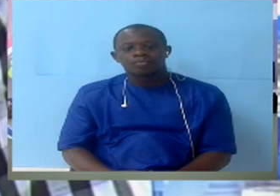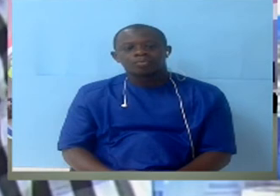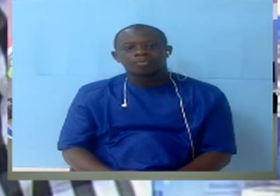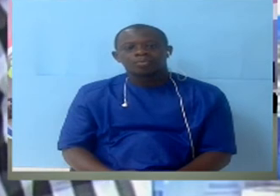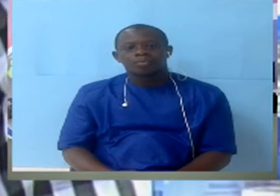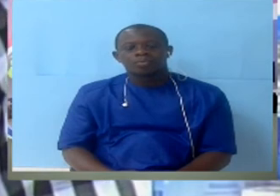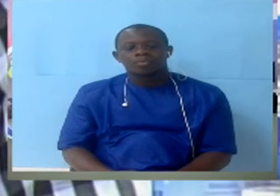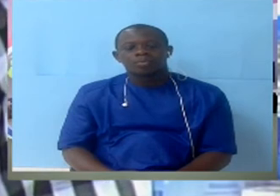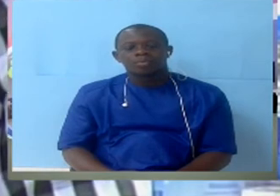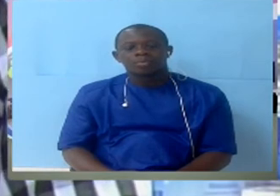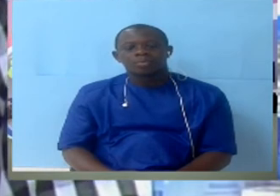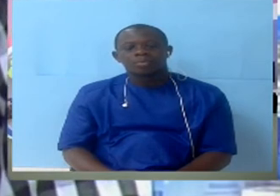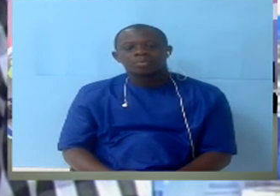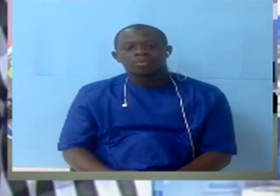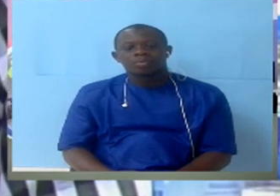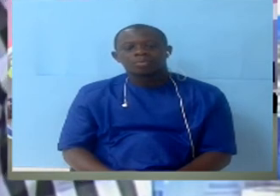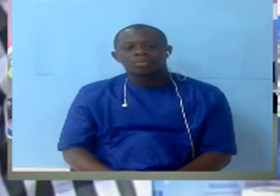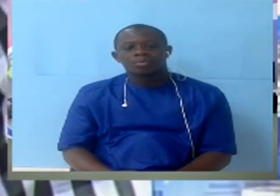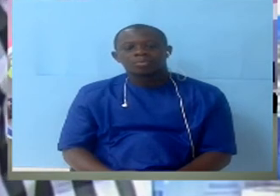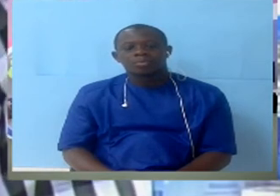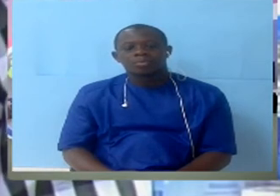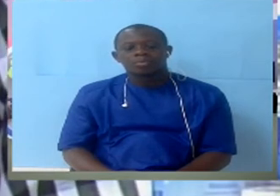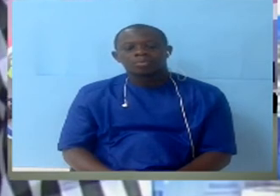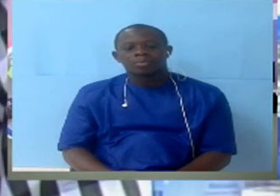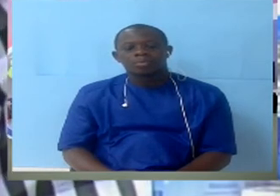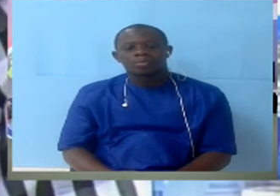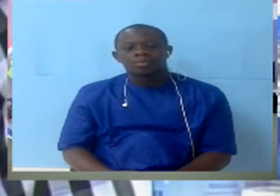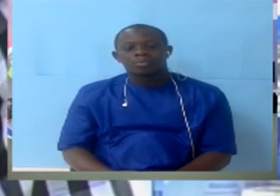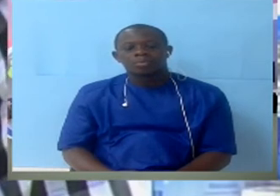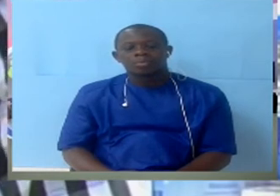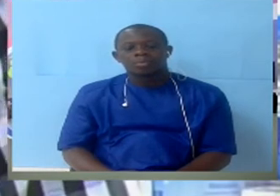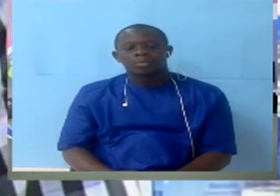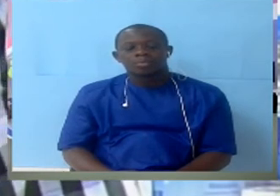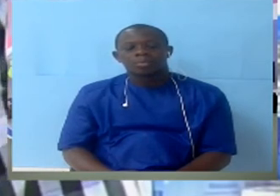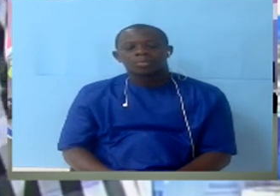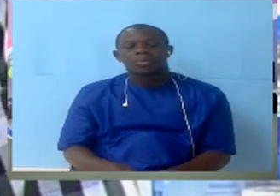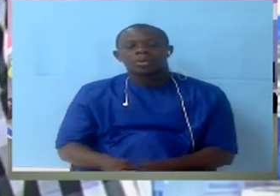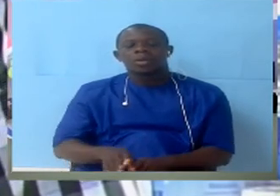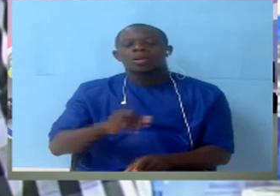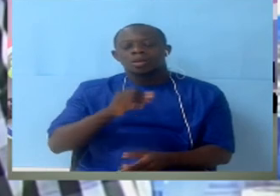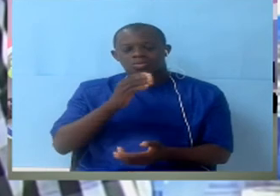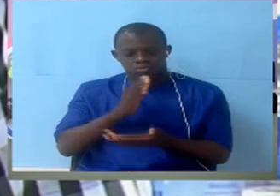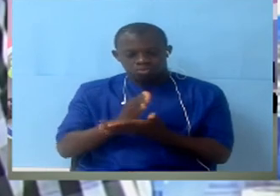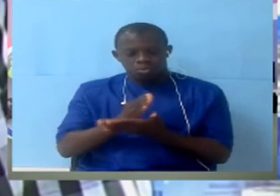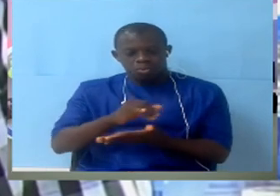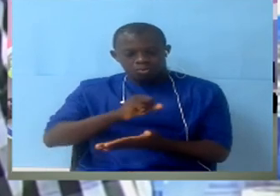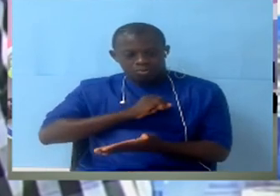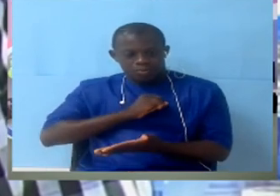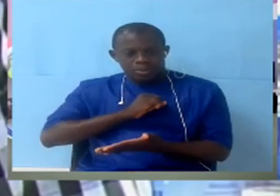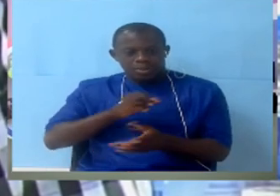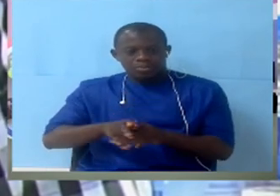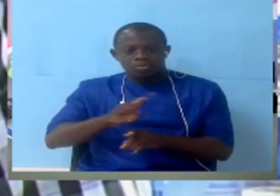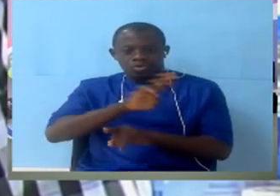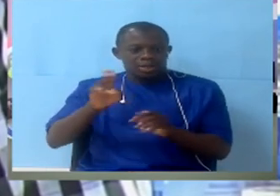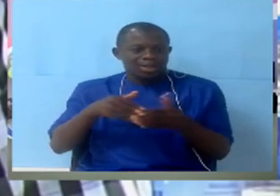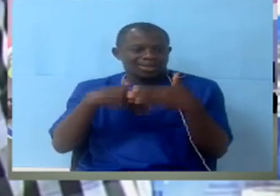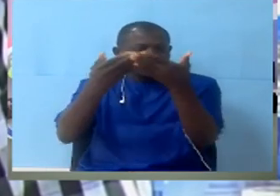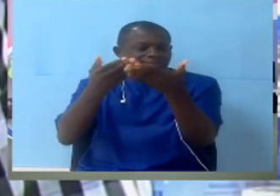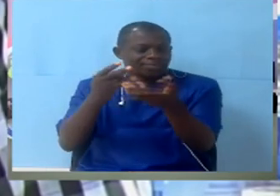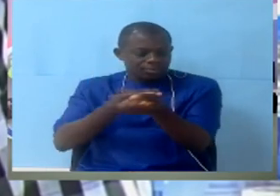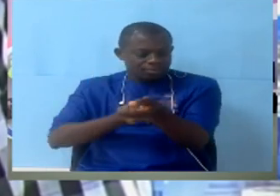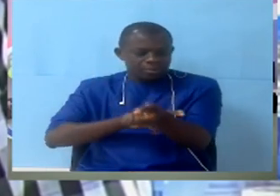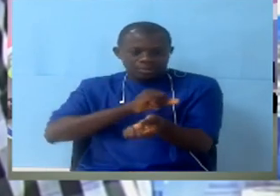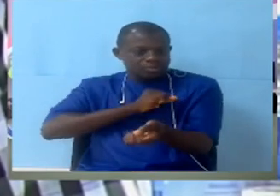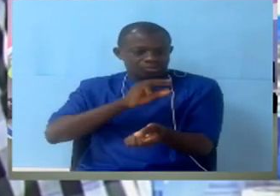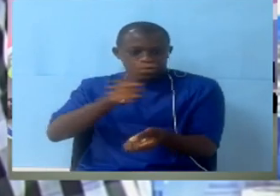atefo sajo ni man sajo ni dial atefo sajo ni fonta on the whole they didn't give him this ship